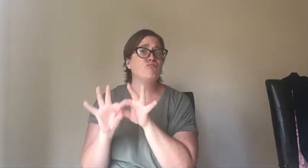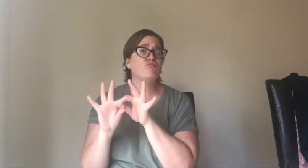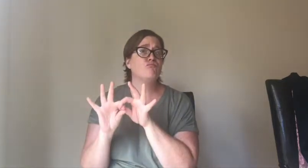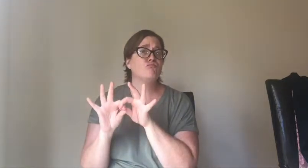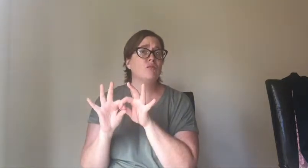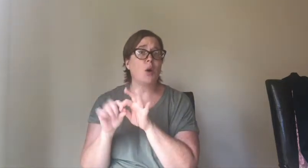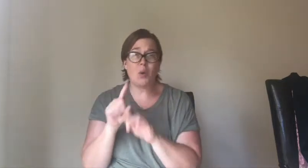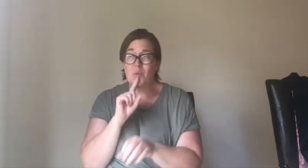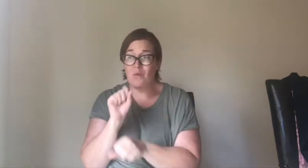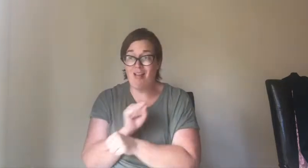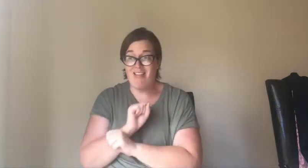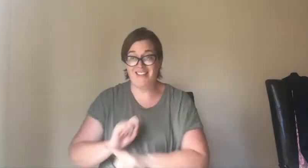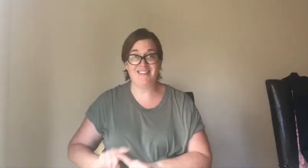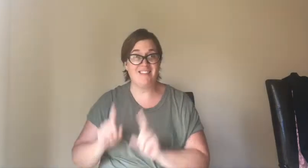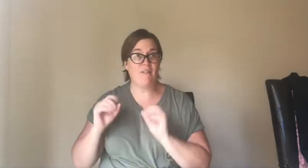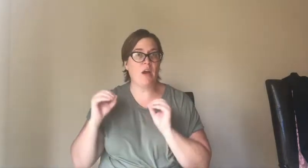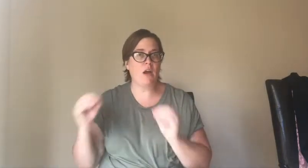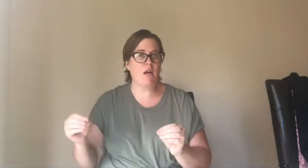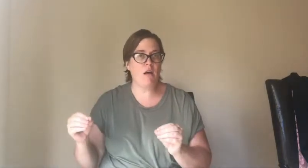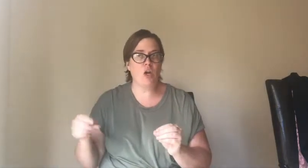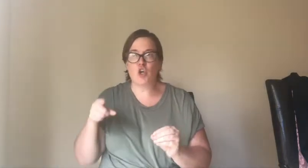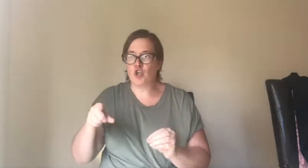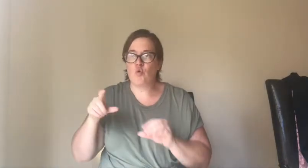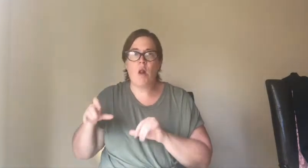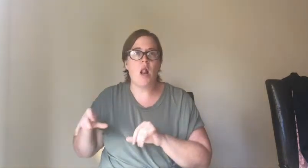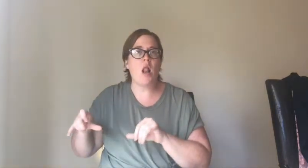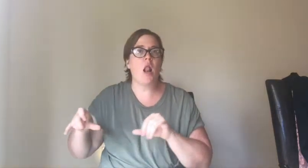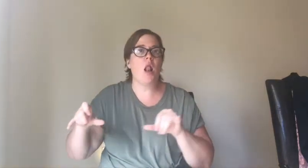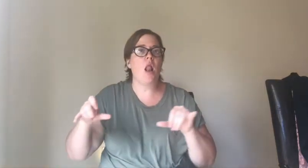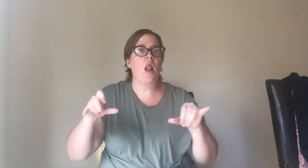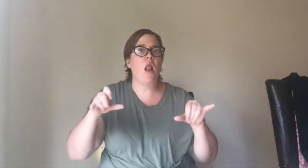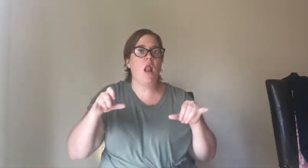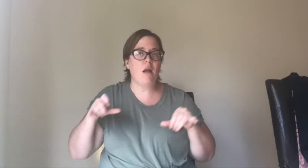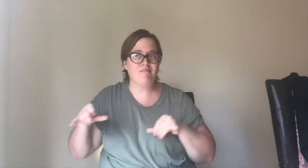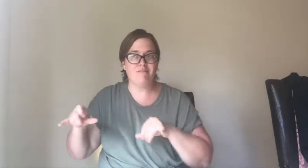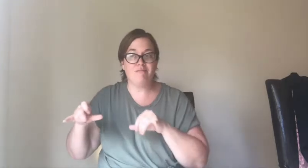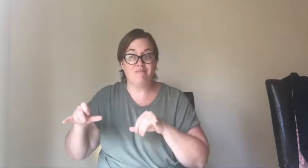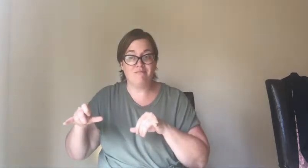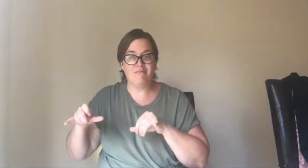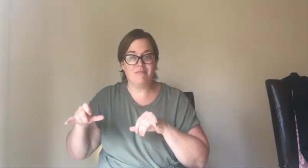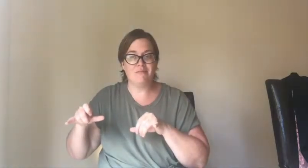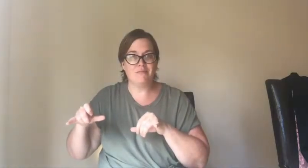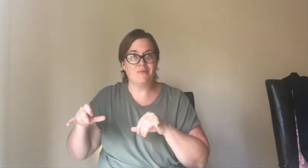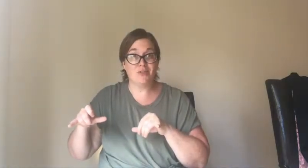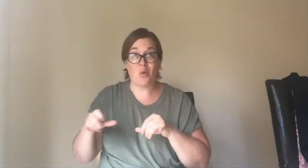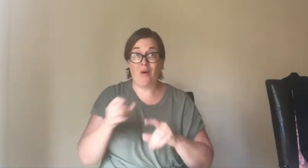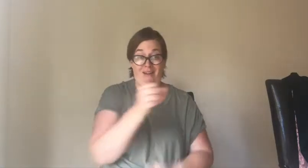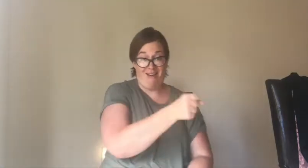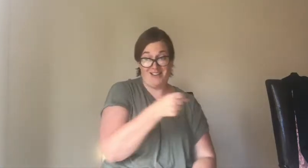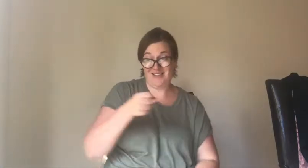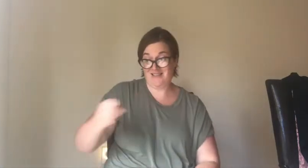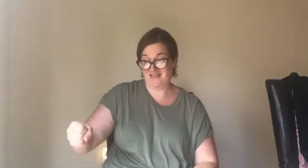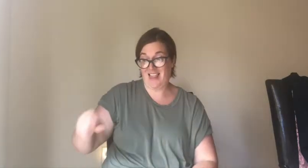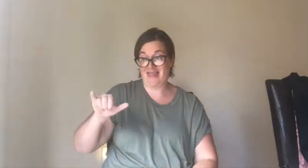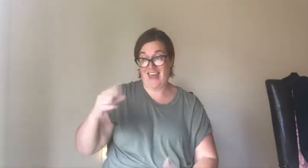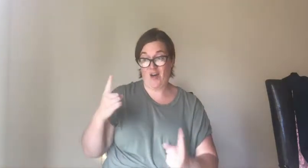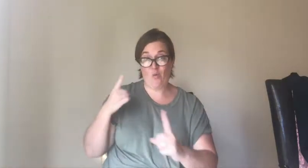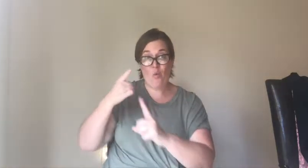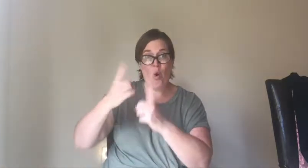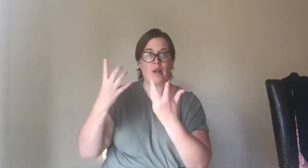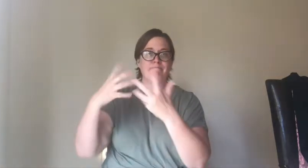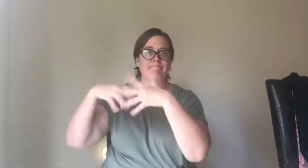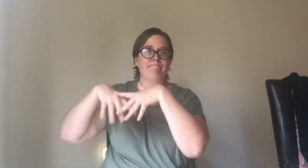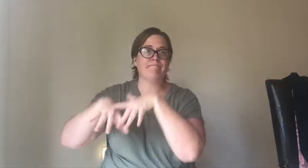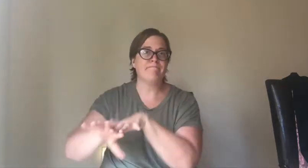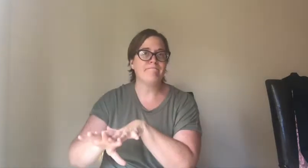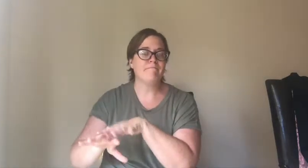comes from the Assyrians, who were kind of made the practice famous, but the Assyrians did it, the Babylonians and the Persians and Medes did it, where they would